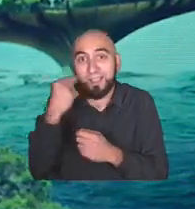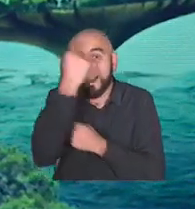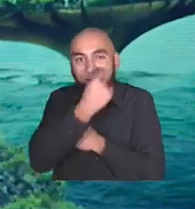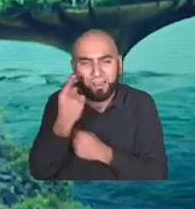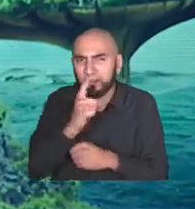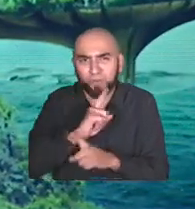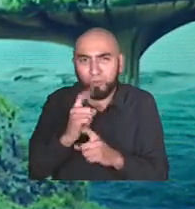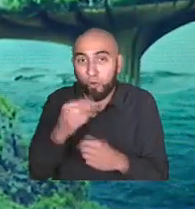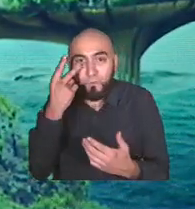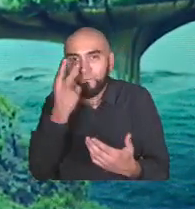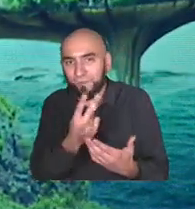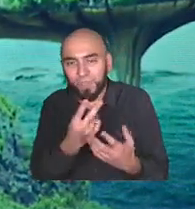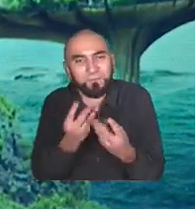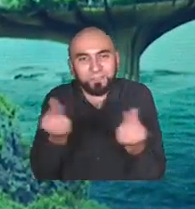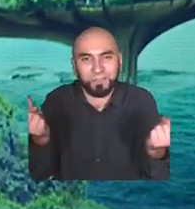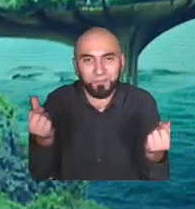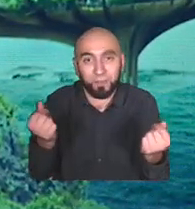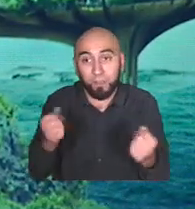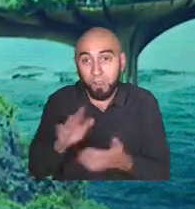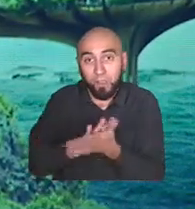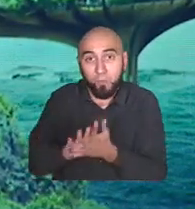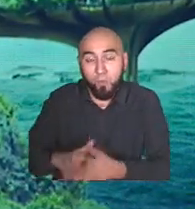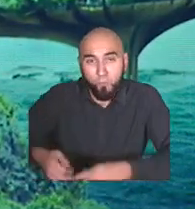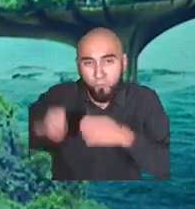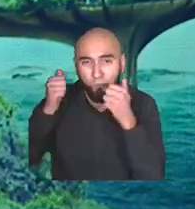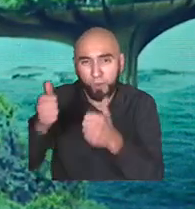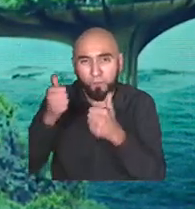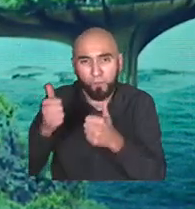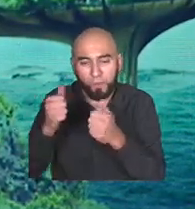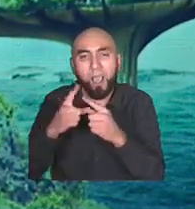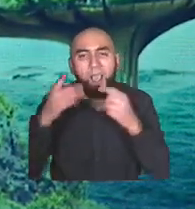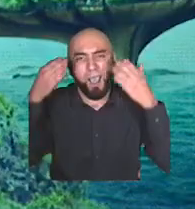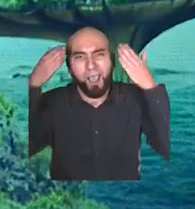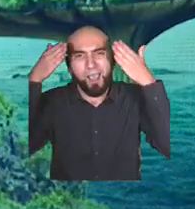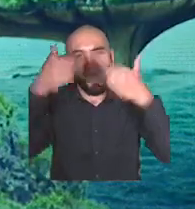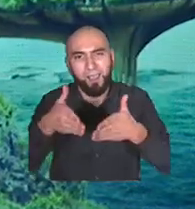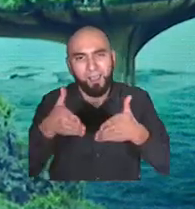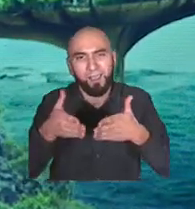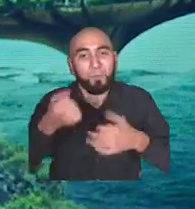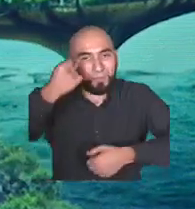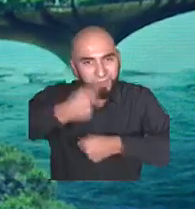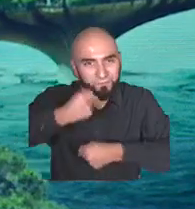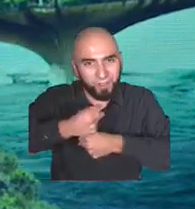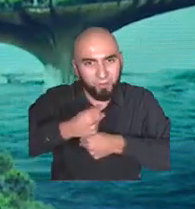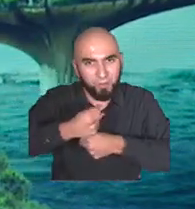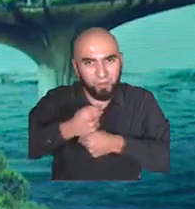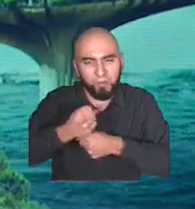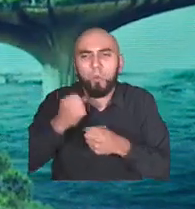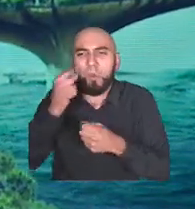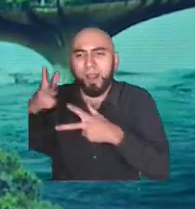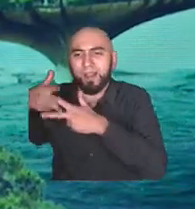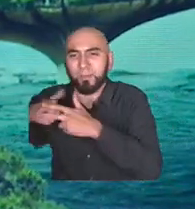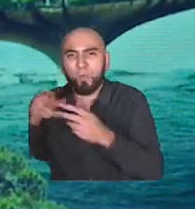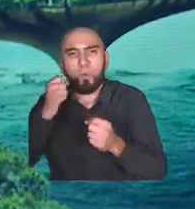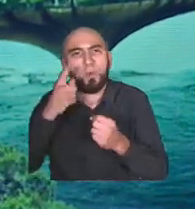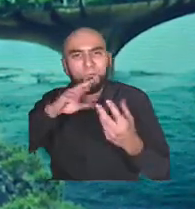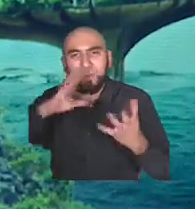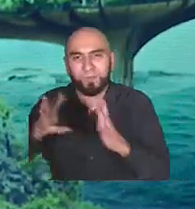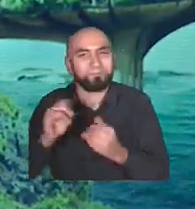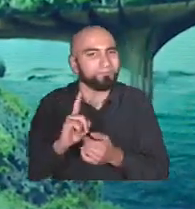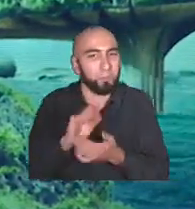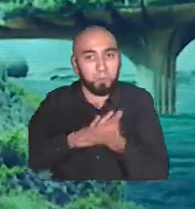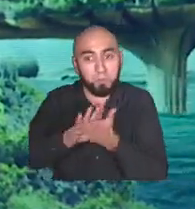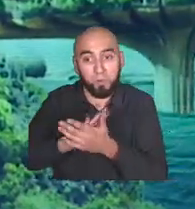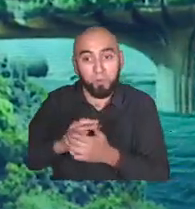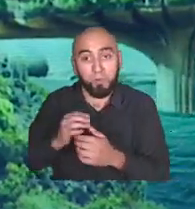If it's really good, you focus on the task and not the tool. When you're a carpenter and you use a hammer or a hand tool,